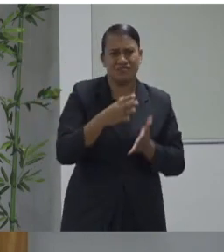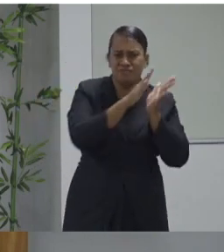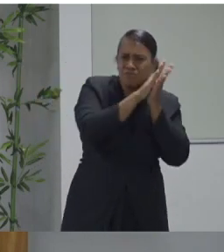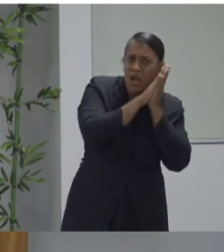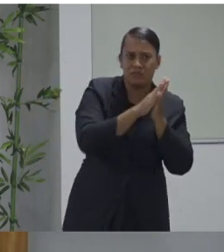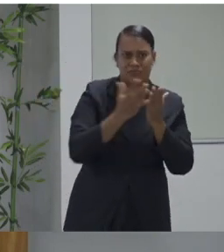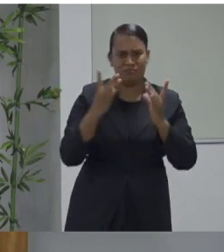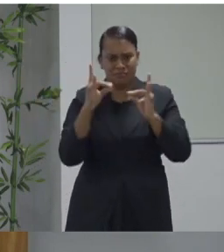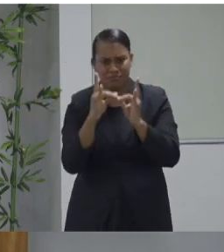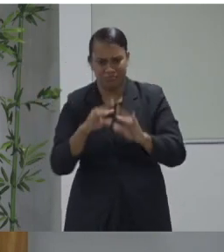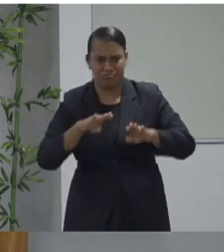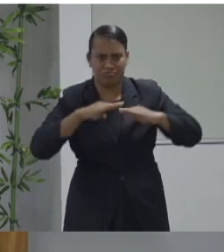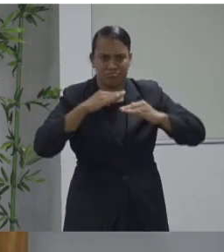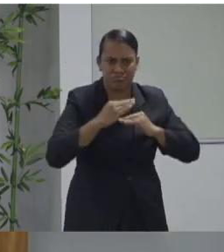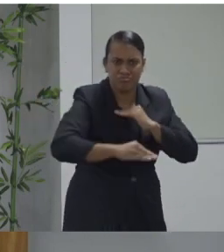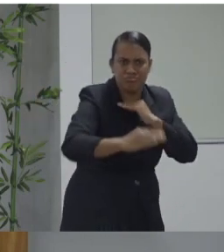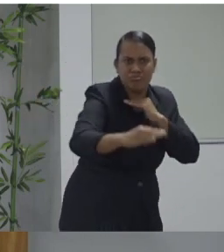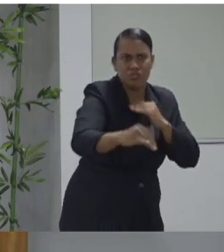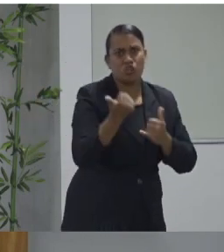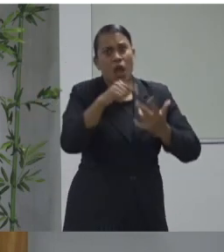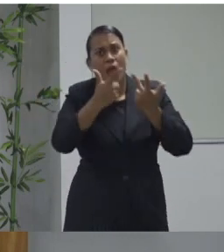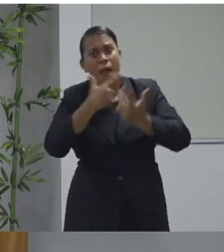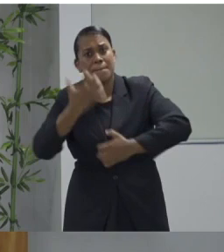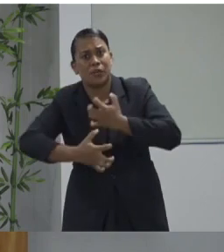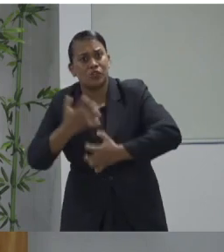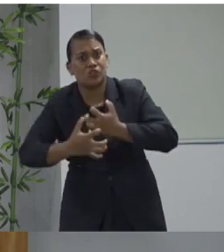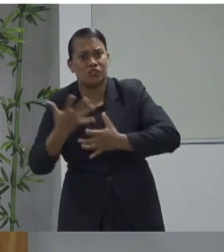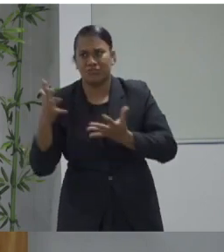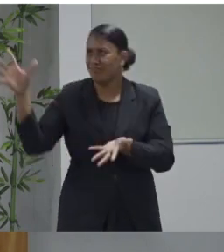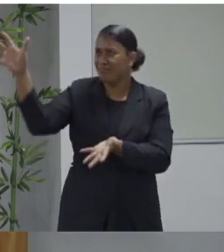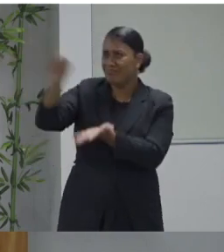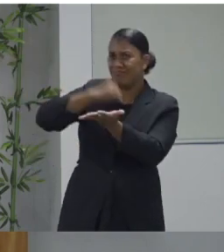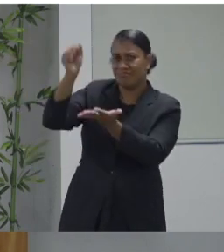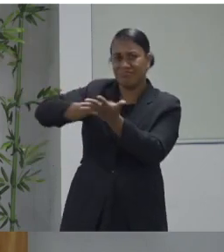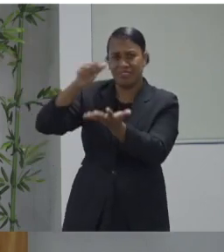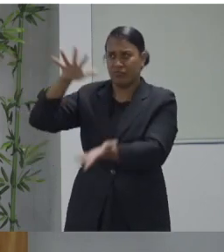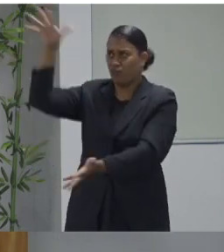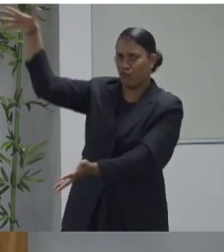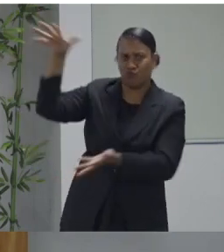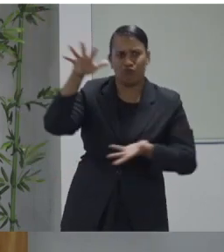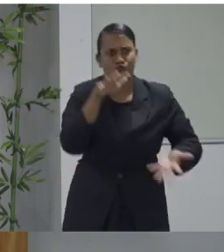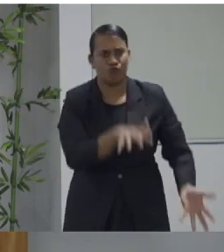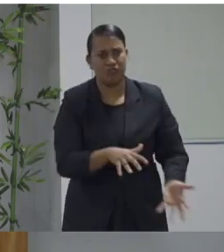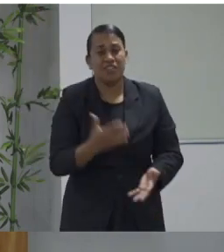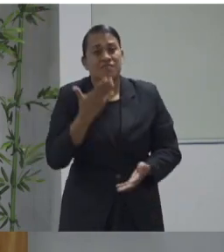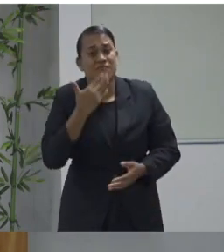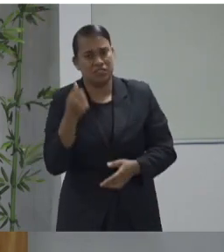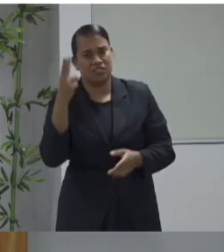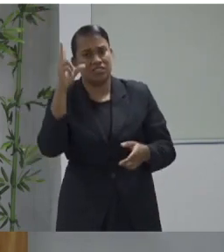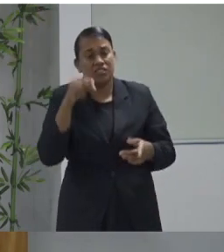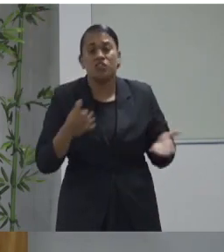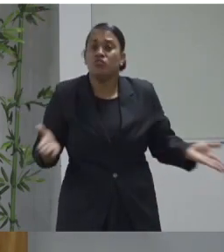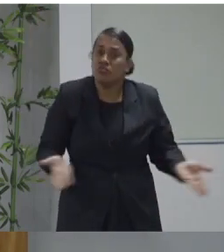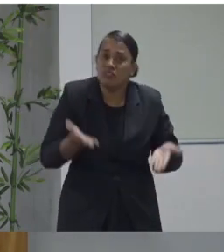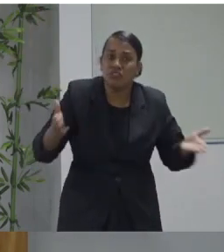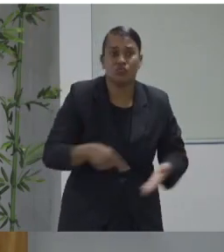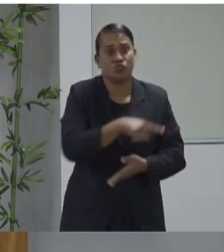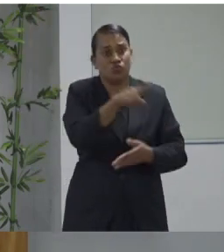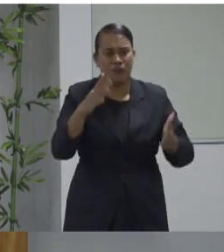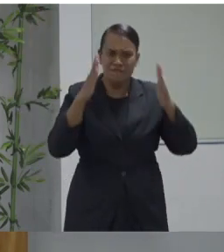life-saving equipment, in the meantime, I encourage all Fijians to use this opportunity to focus on your health and